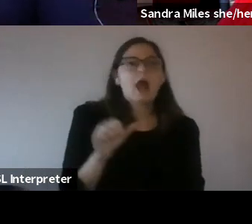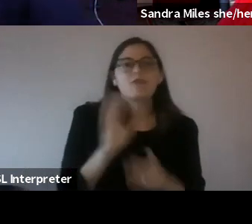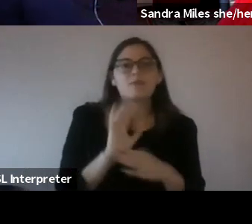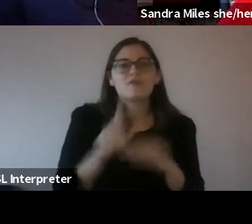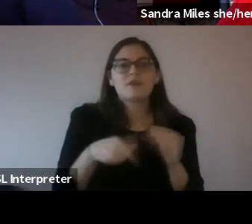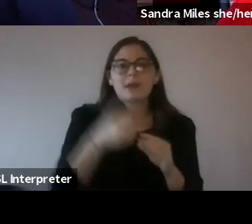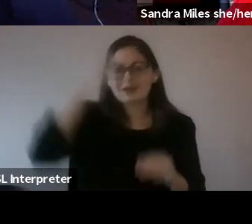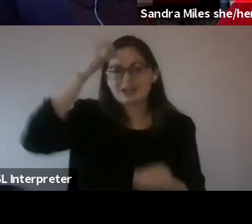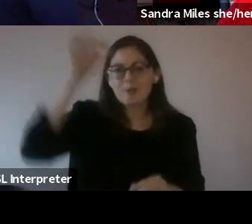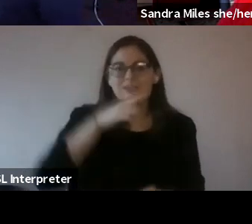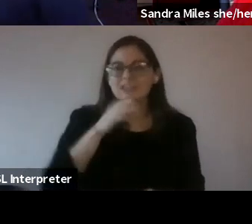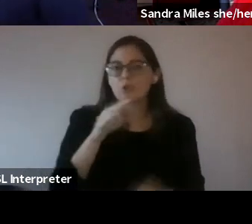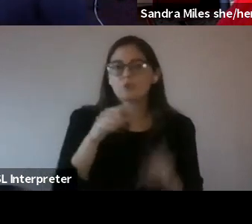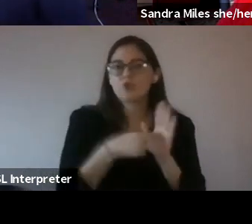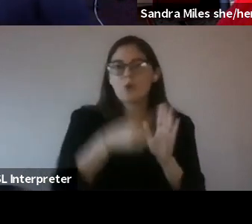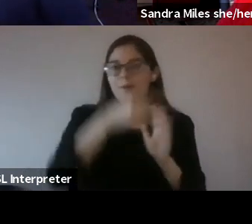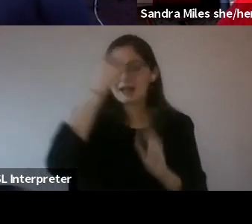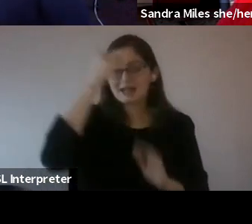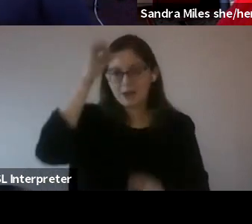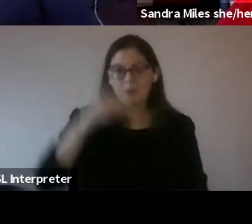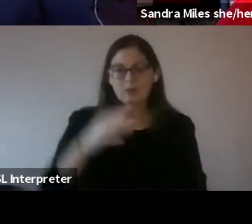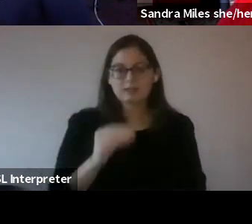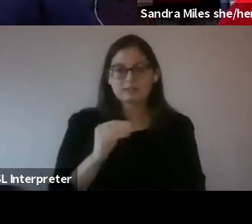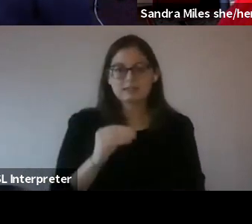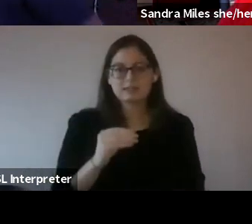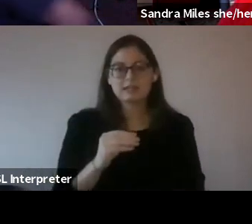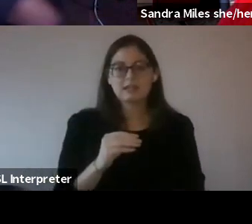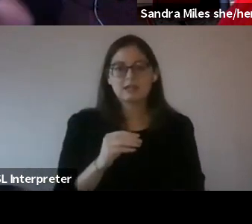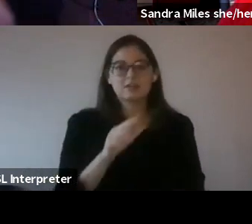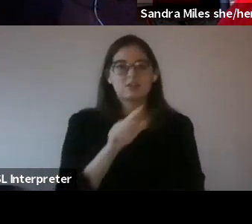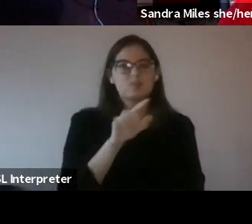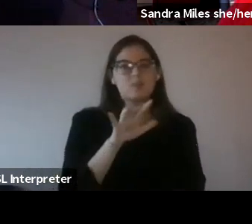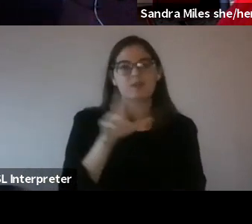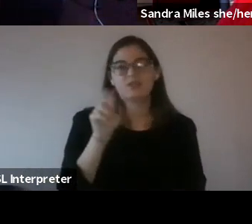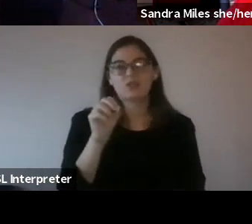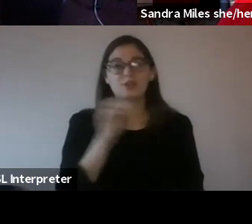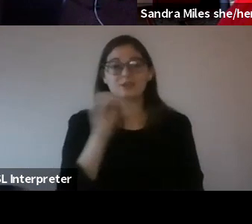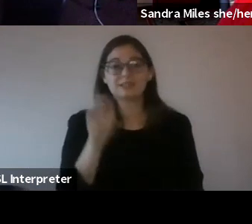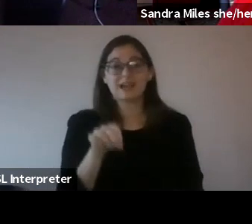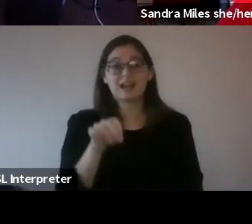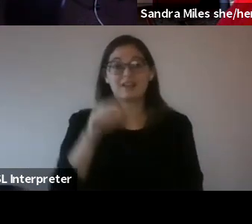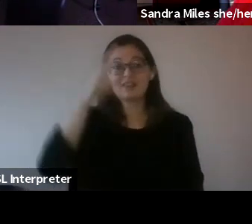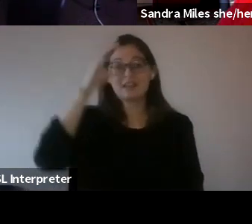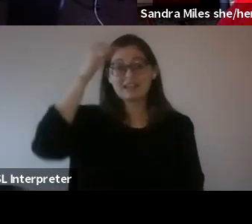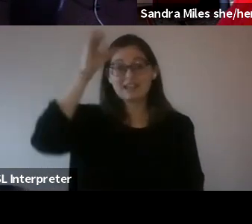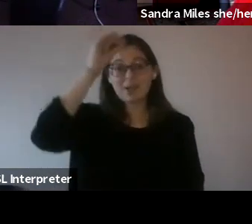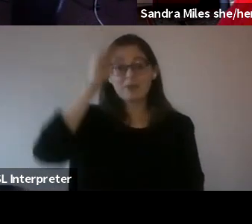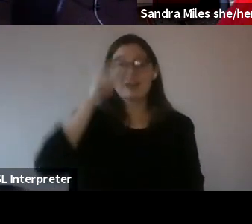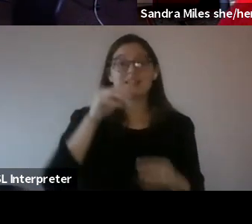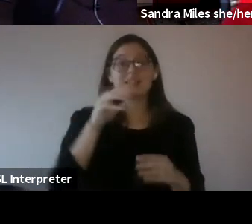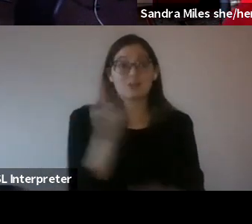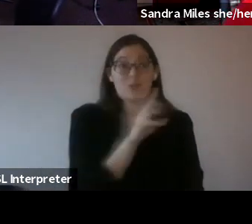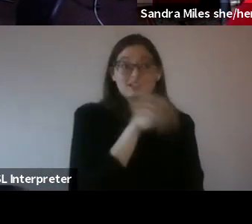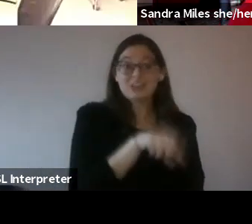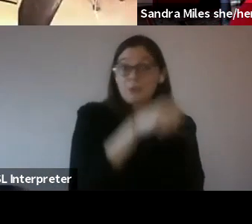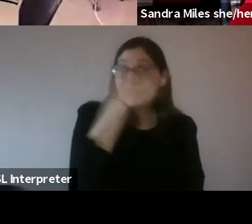show Black cowboys. But about 25, 30% of the cowboys in the Wild Wild West were Black, but they